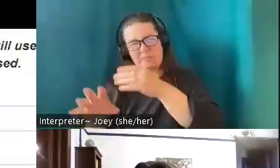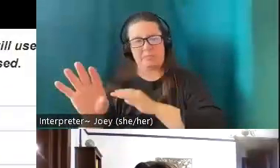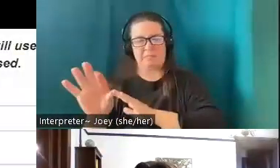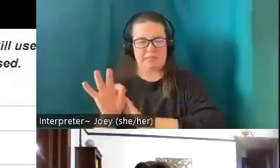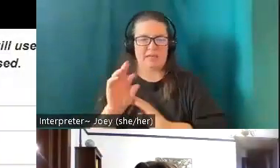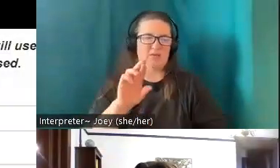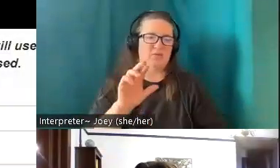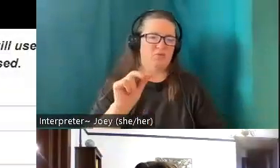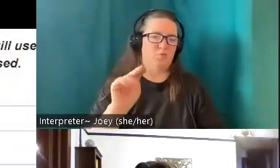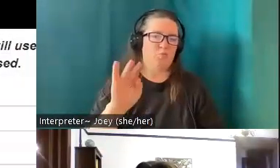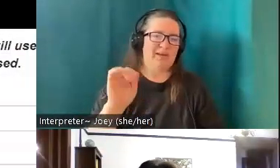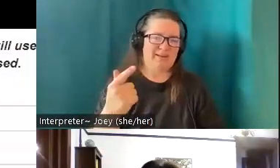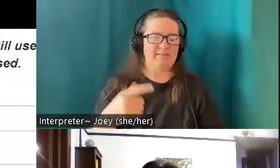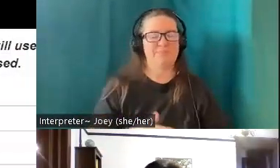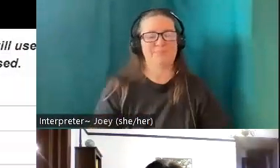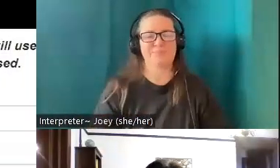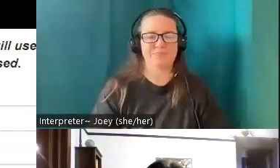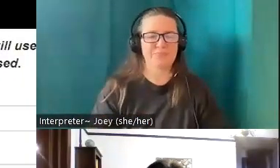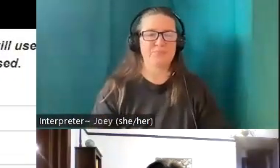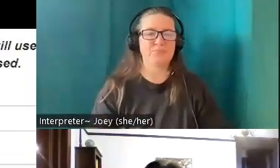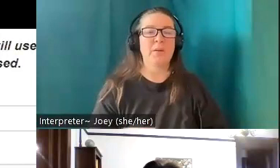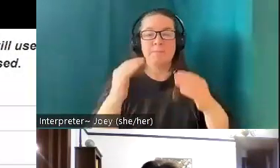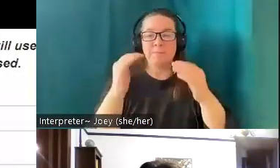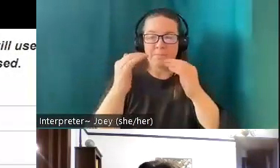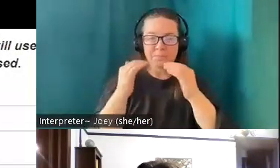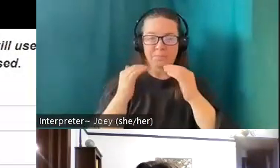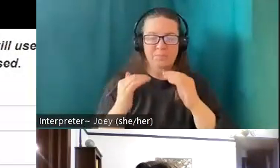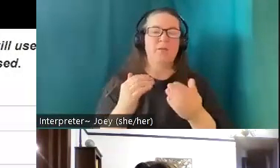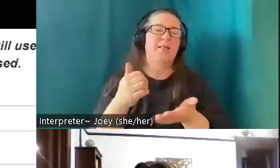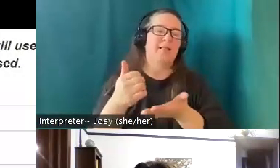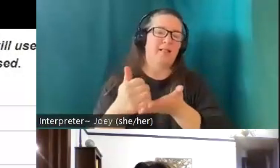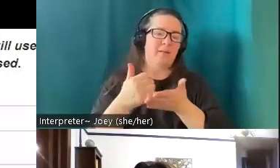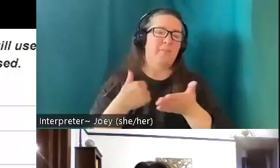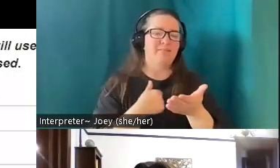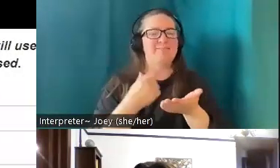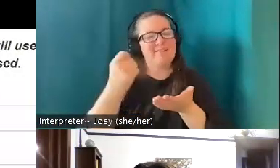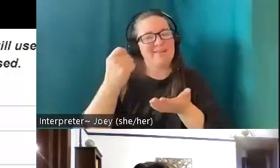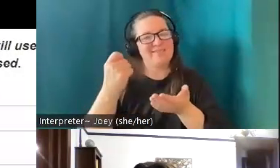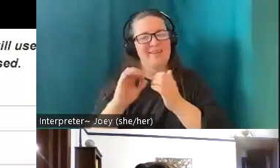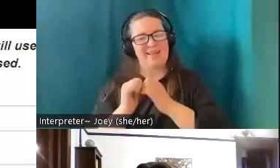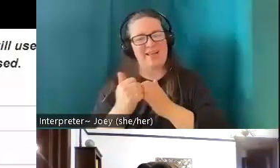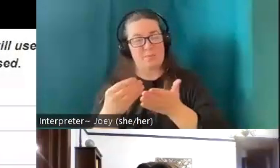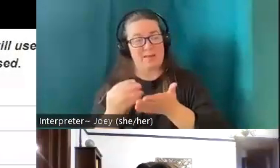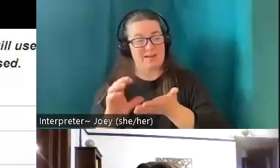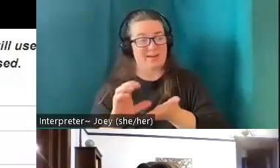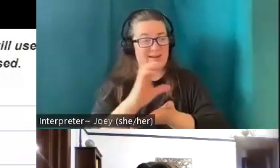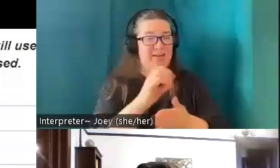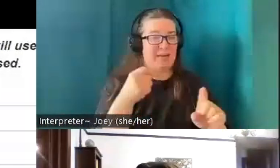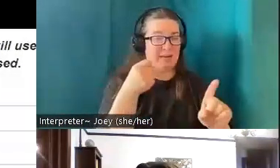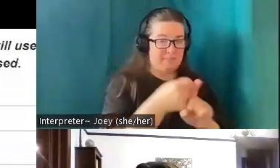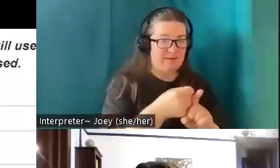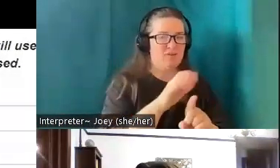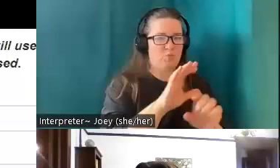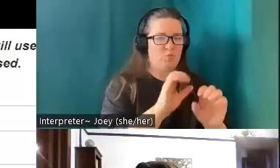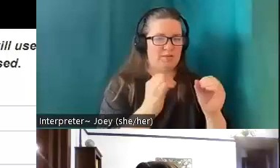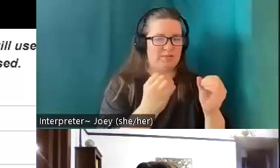Below this, we have a couple more questions. Again, this is just to help us understand the impact of the fund. So we ask, how would this funding help your organization's ability to attract